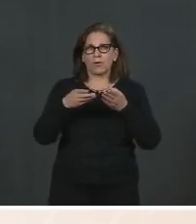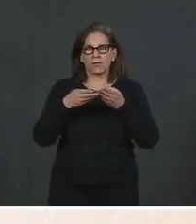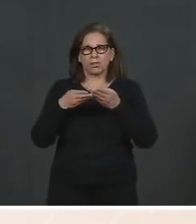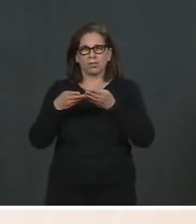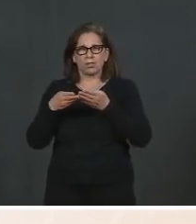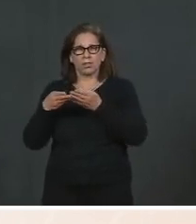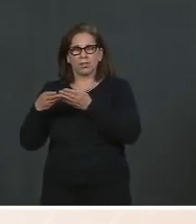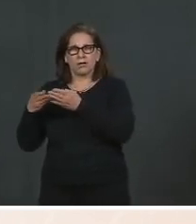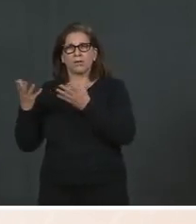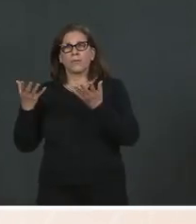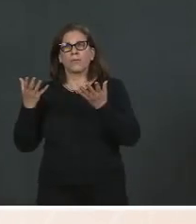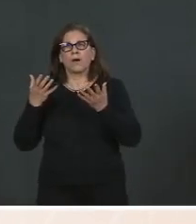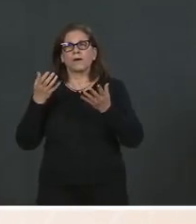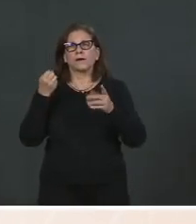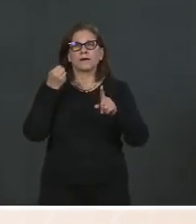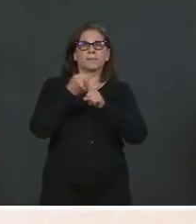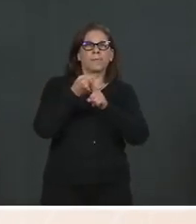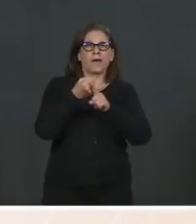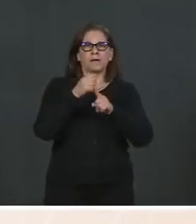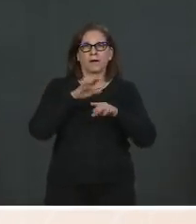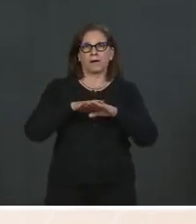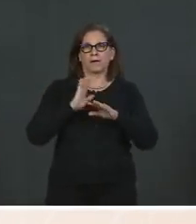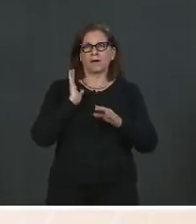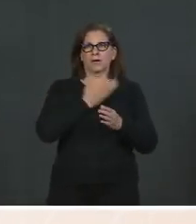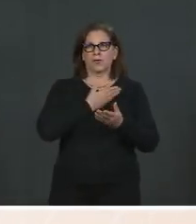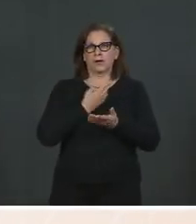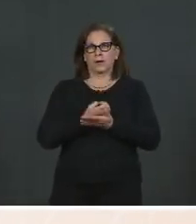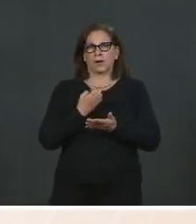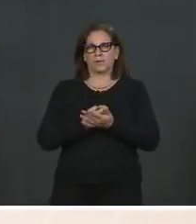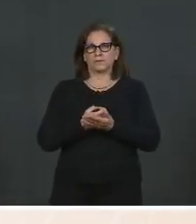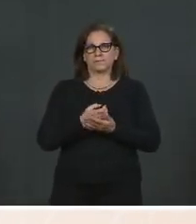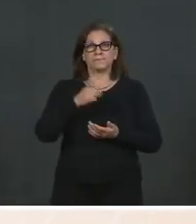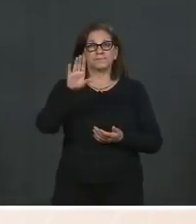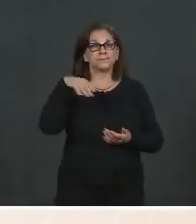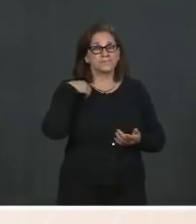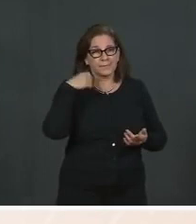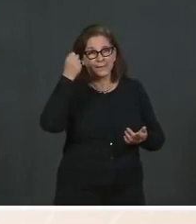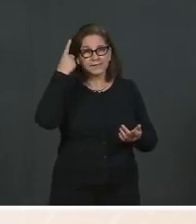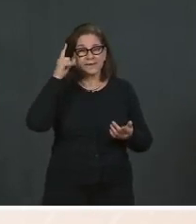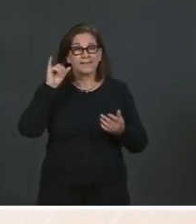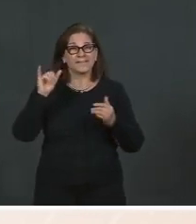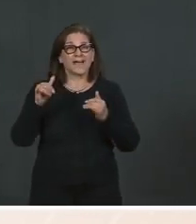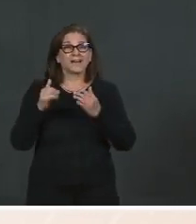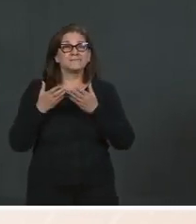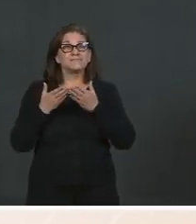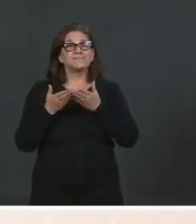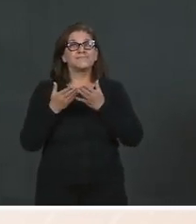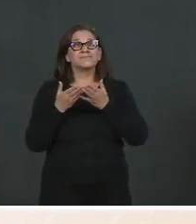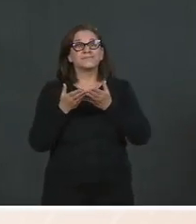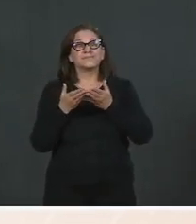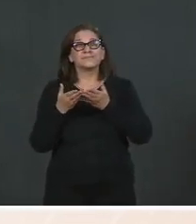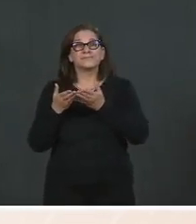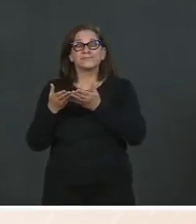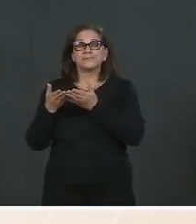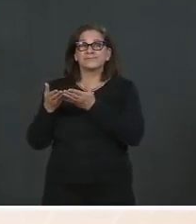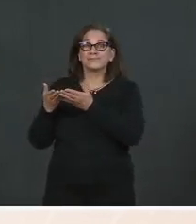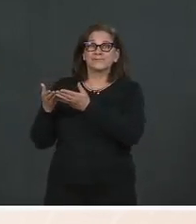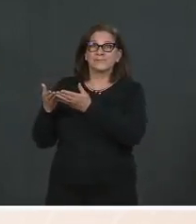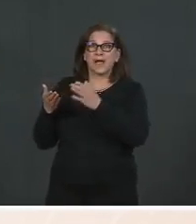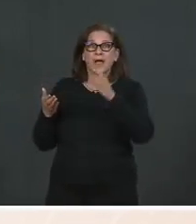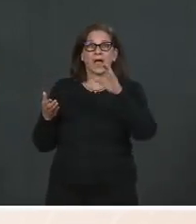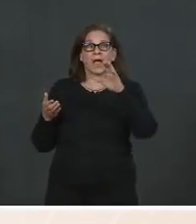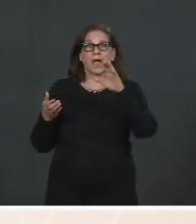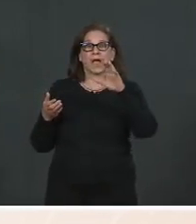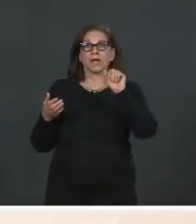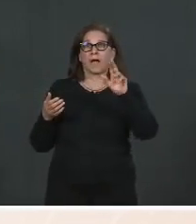going to have? Well, my understanding is it's been freed, but it's not yet open, right, the canal, and that will still happen, and there are, of course, ships waiting